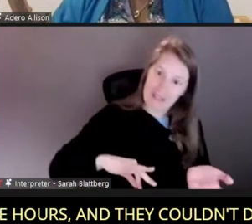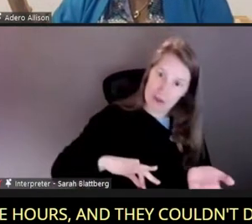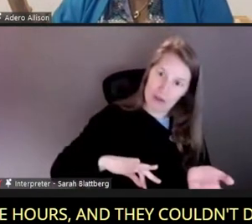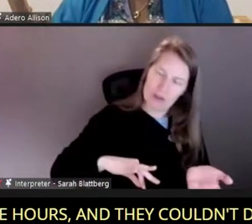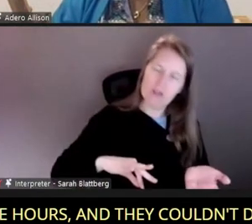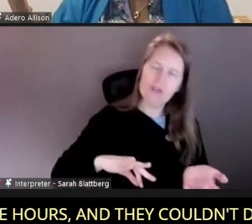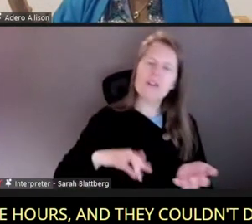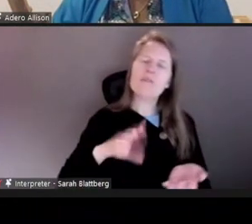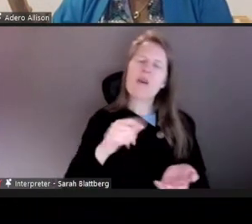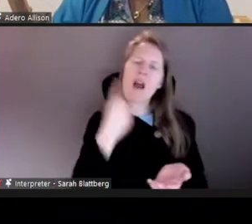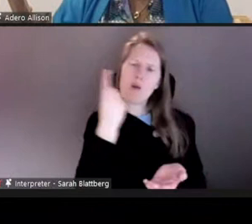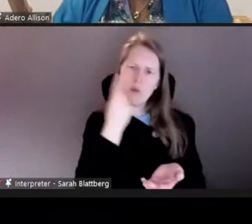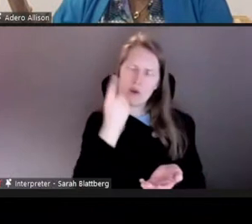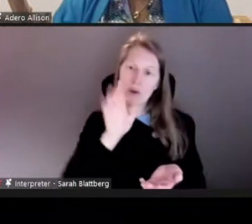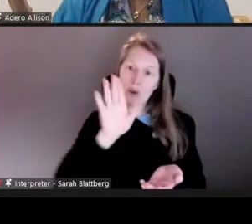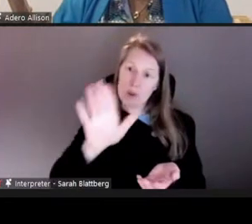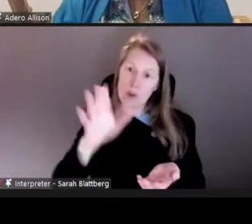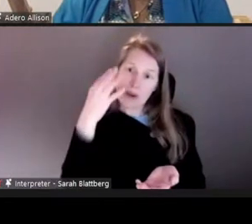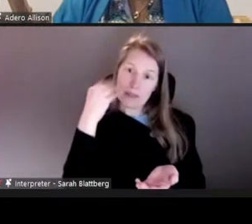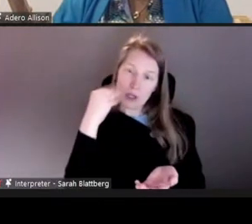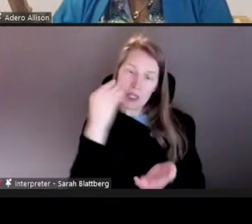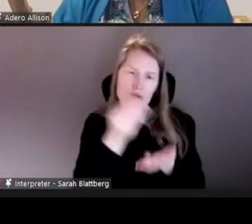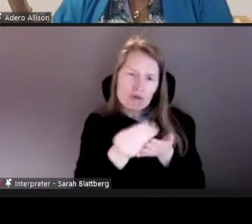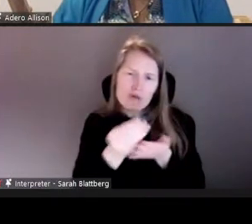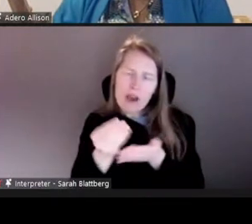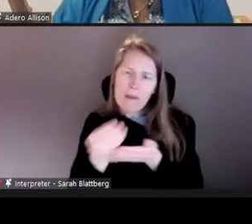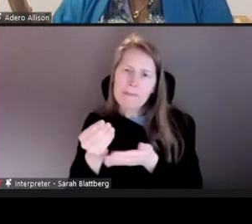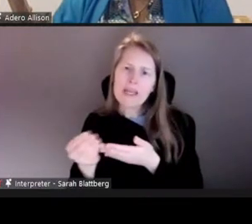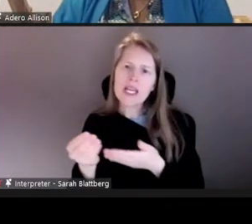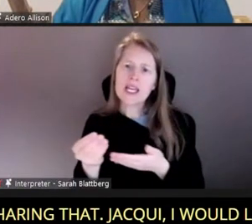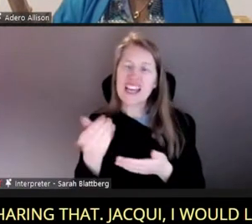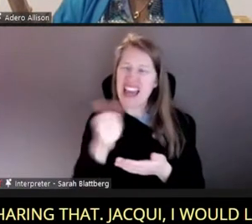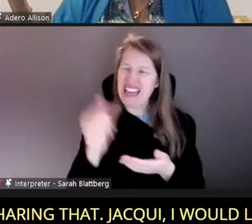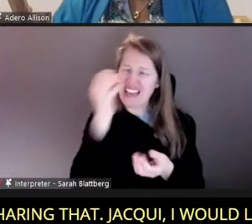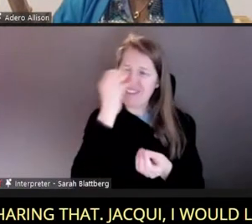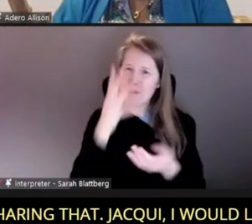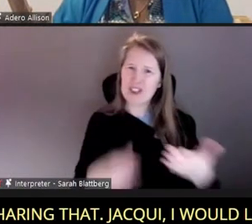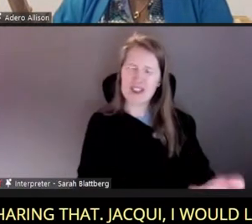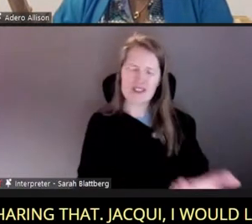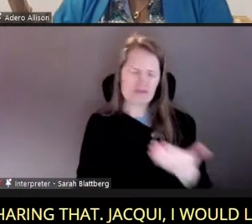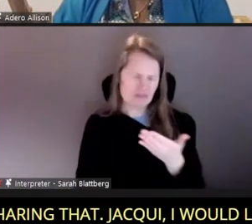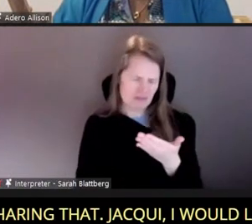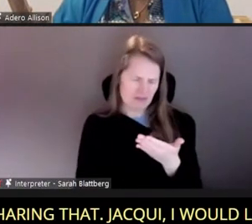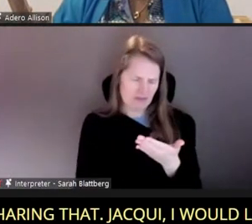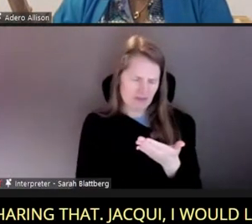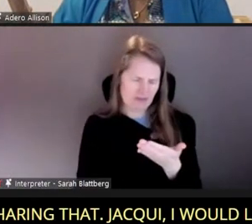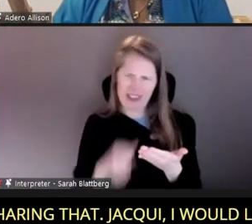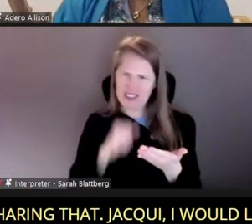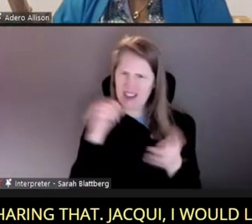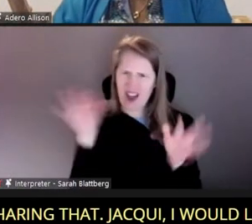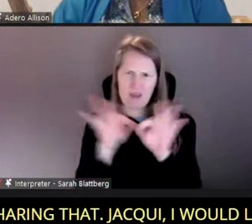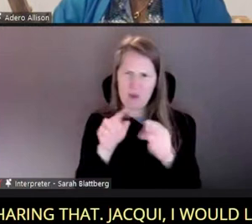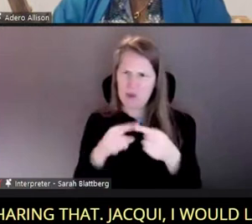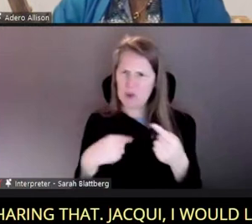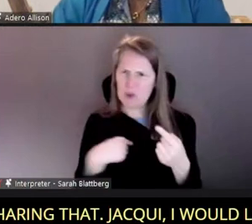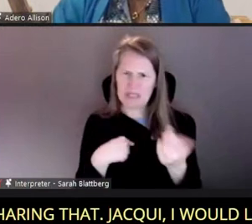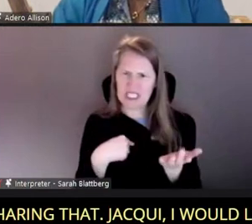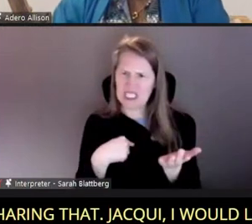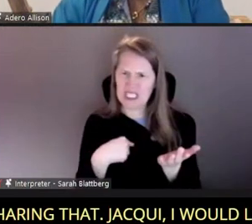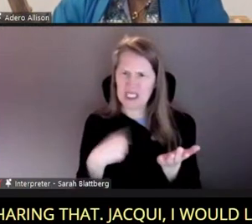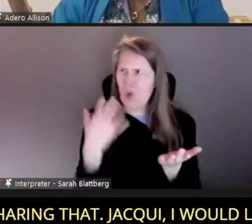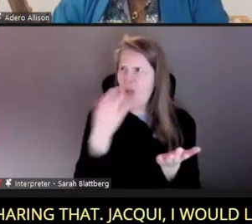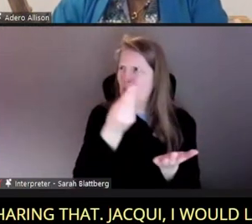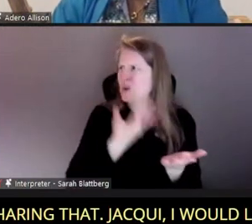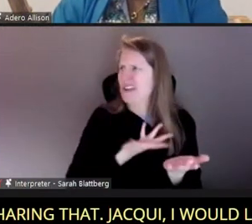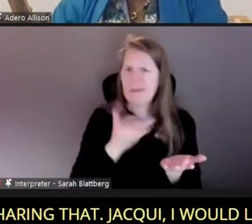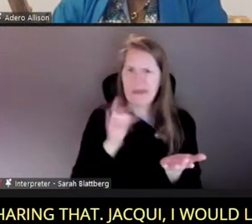throughout your shopping experience that maybe broadband providers had given you that felt wasn't very important to your decision-making? For